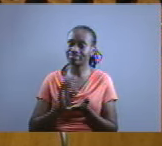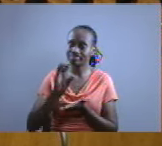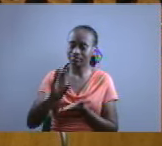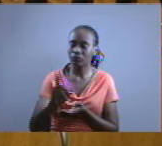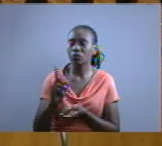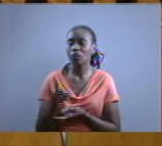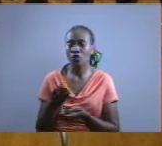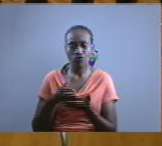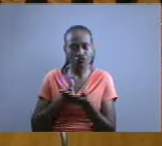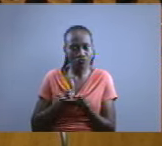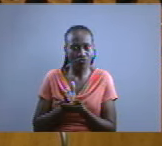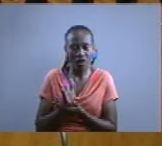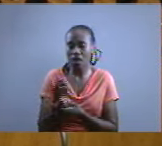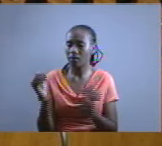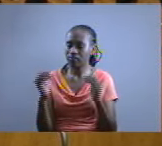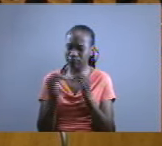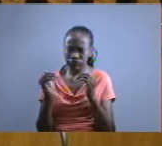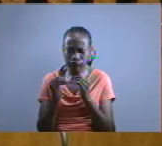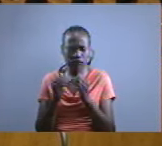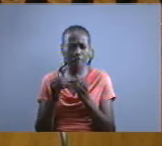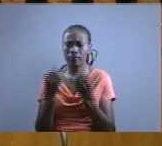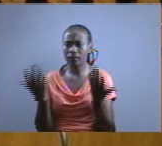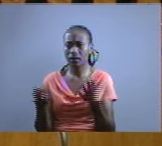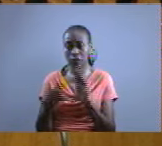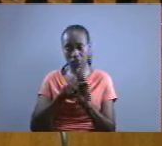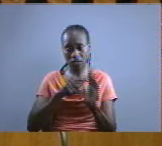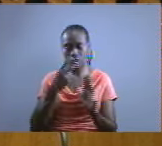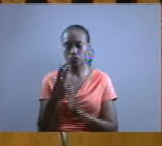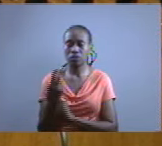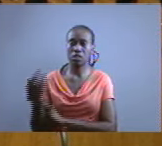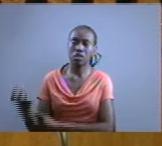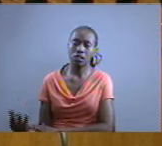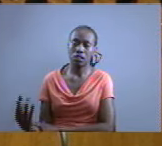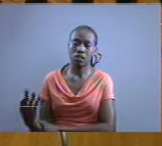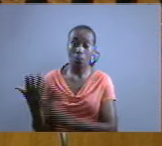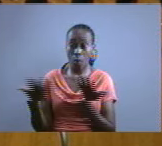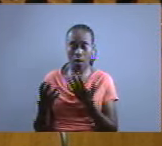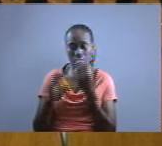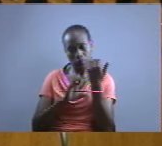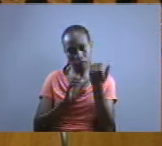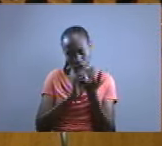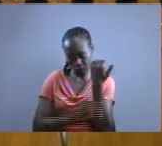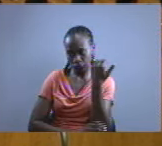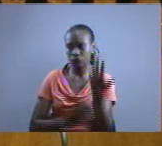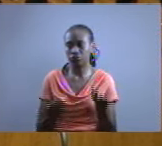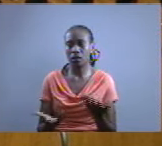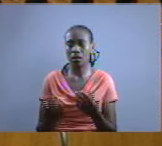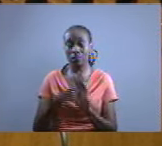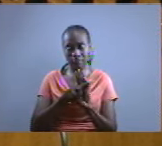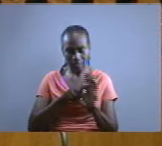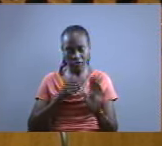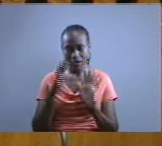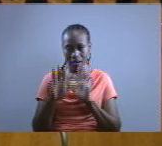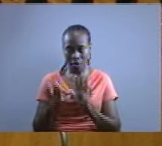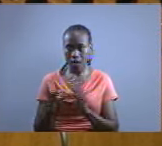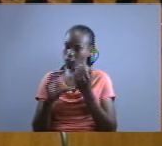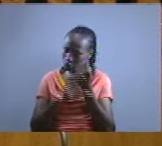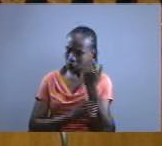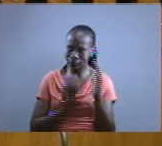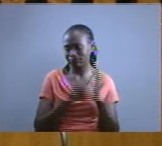to fair labor practices in terms of Section 23 of the Constitution, and Section 9 of the same